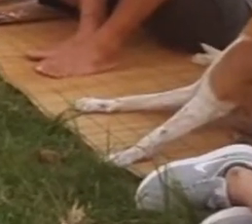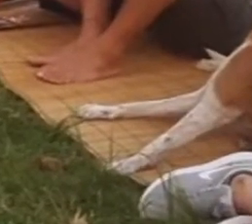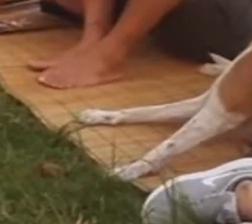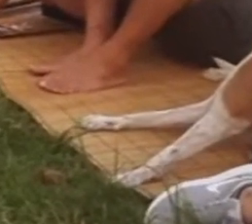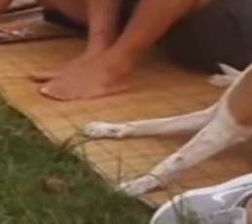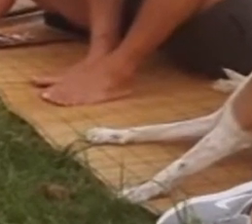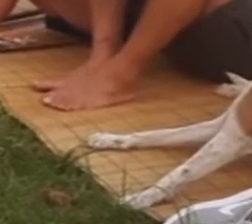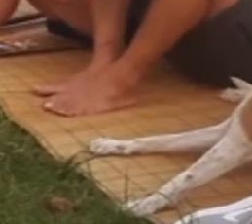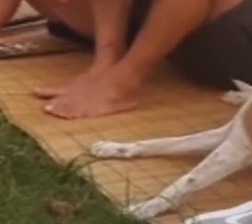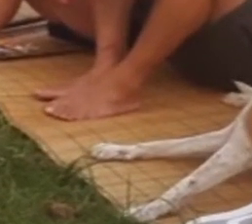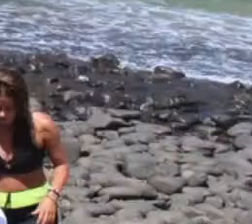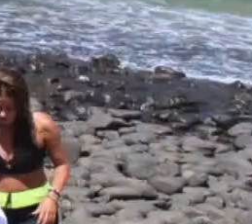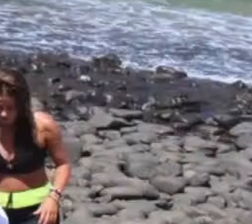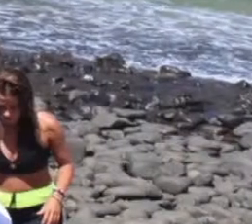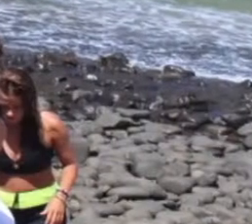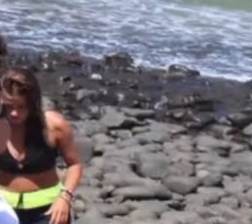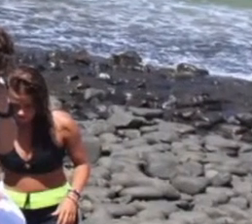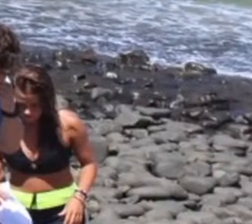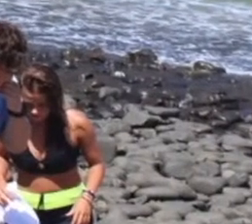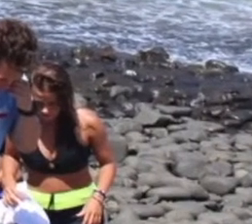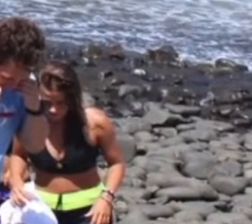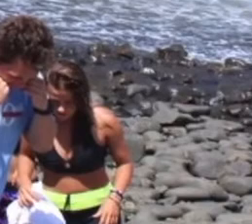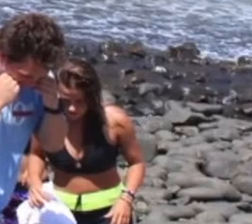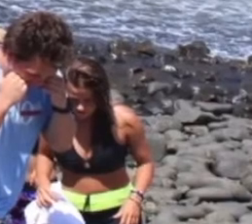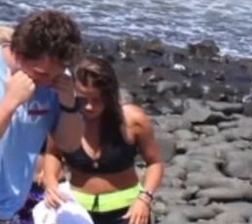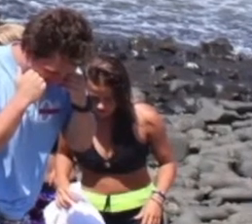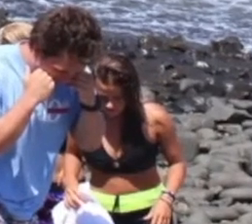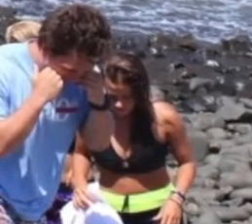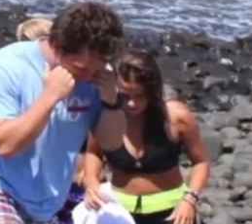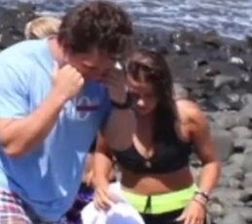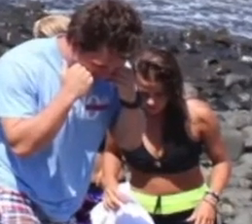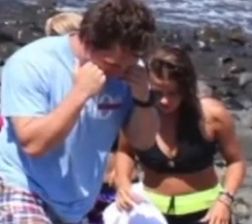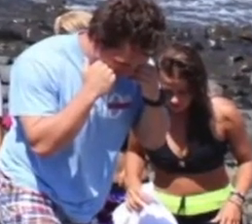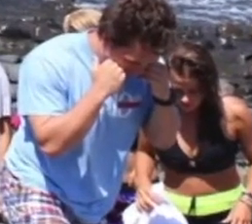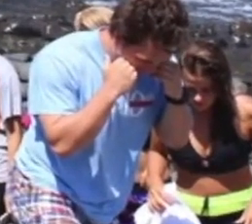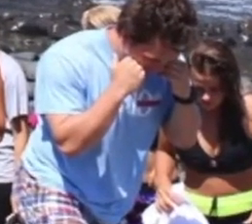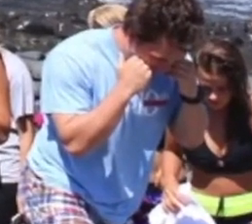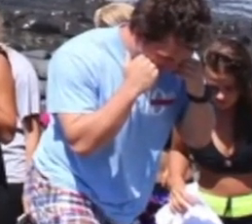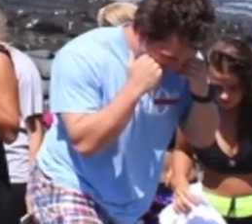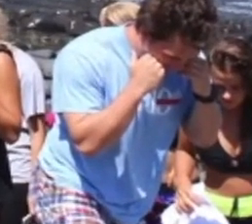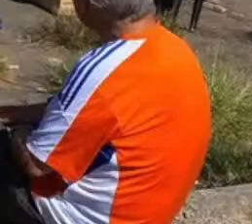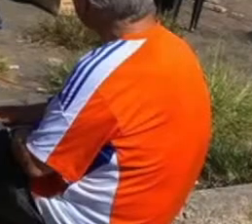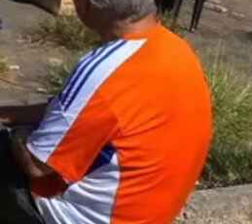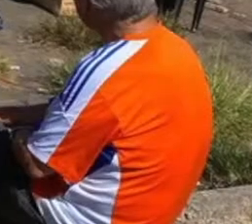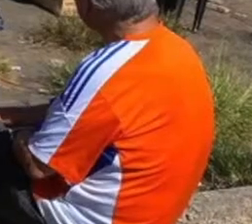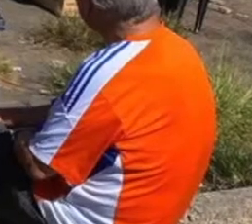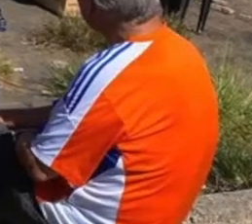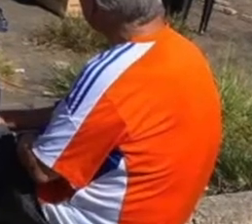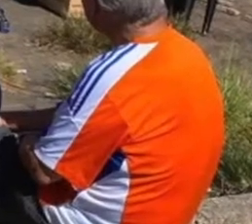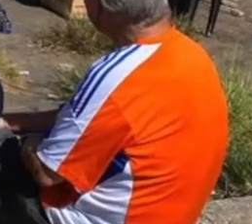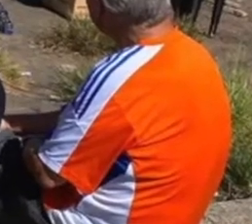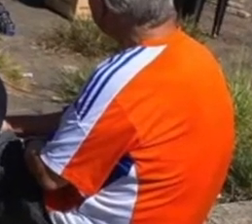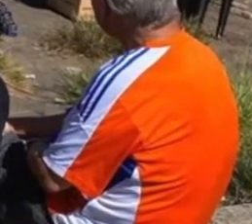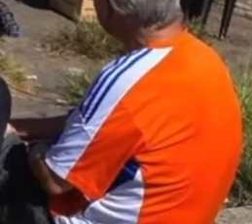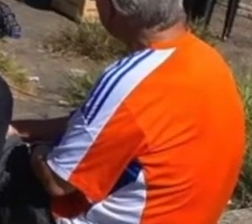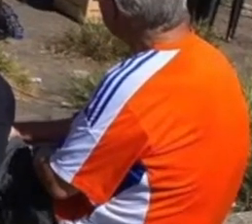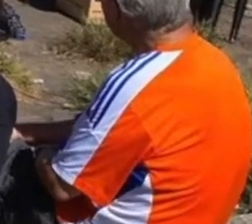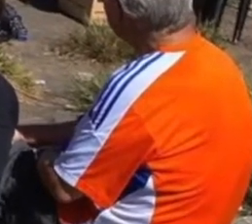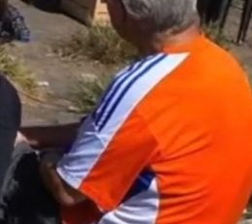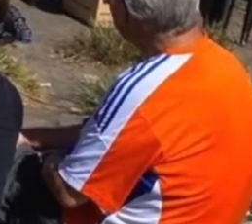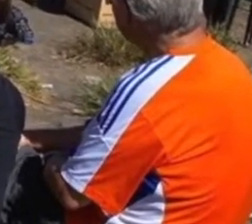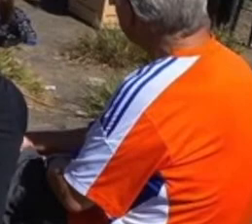na. Apha esikrinini sakho ubona yena inkulumbuso yempuma Kapa Eastern